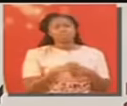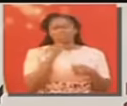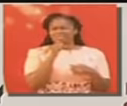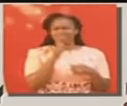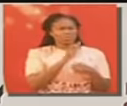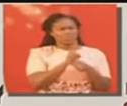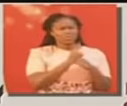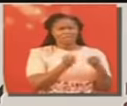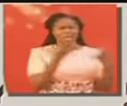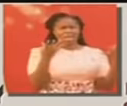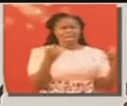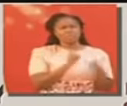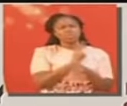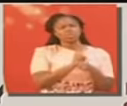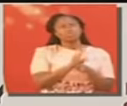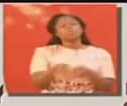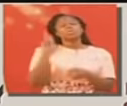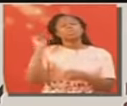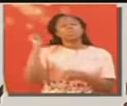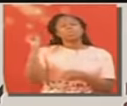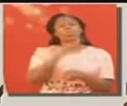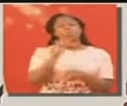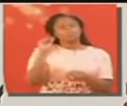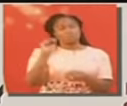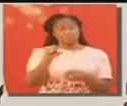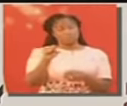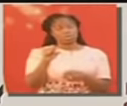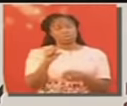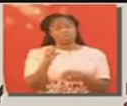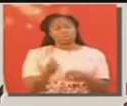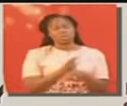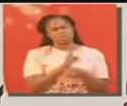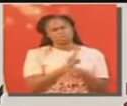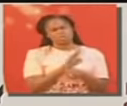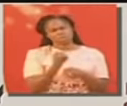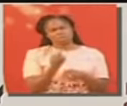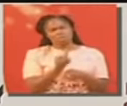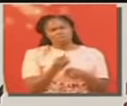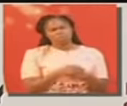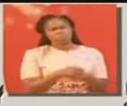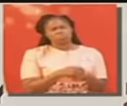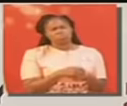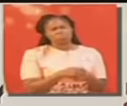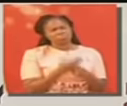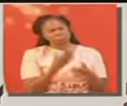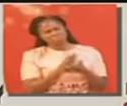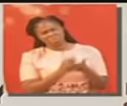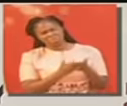in Tobago and Sangre Grande, and some of the TPH lab in